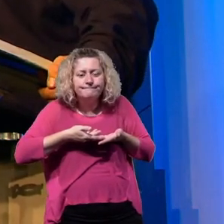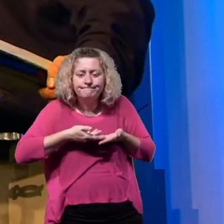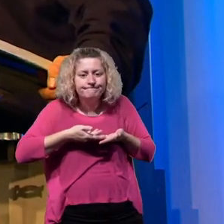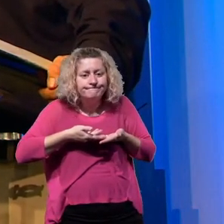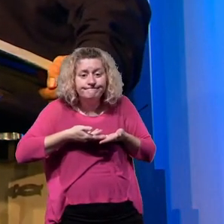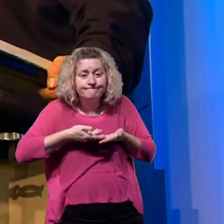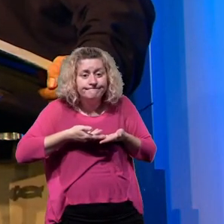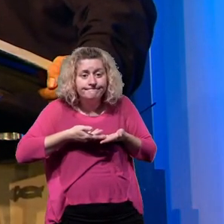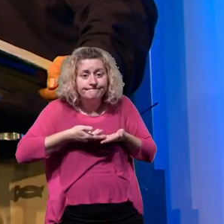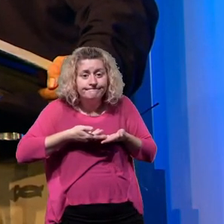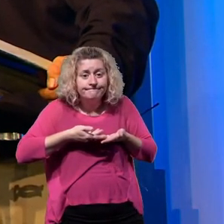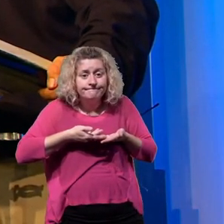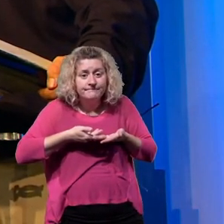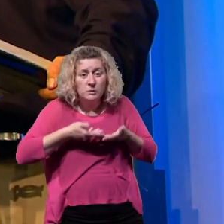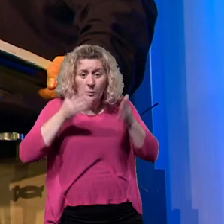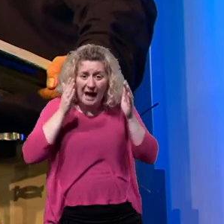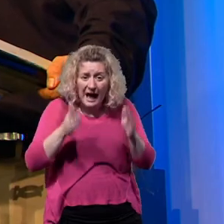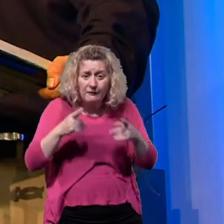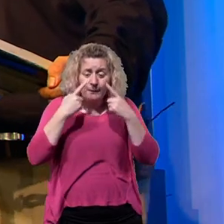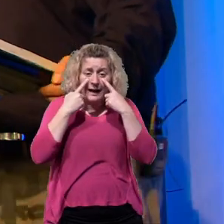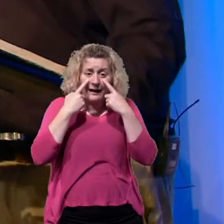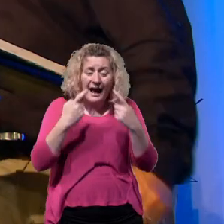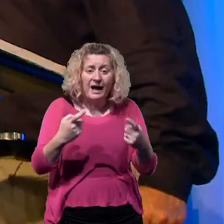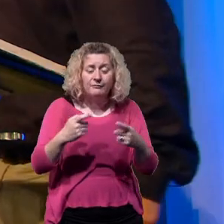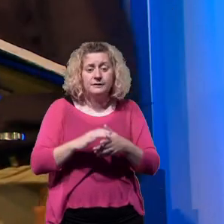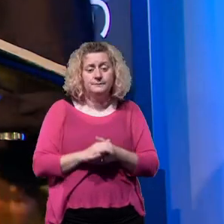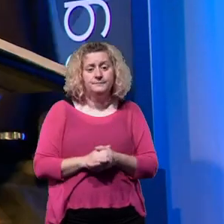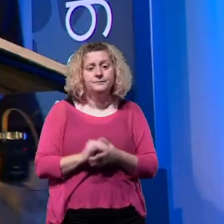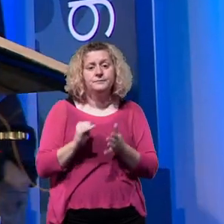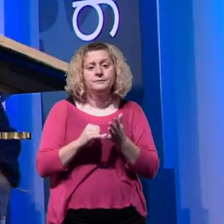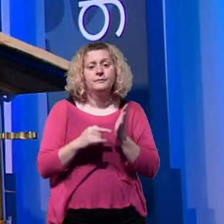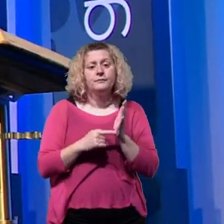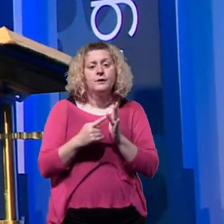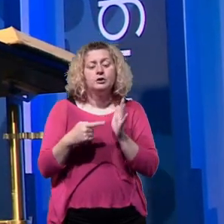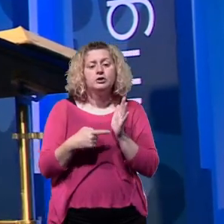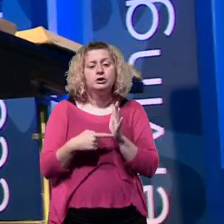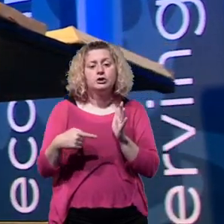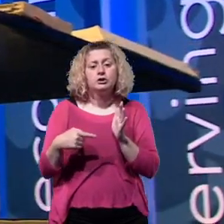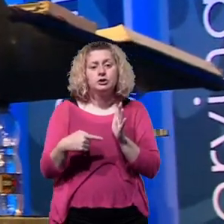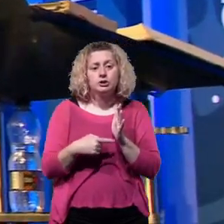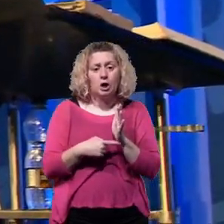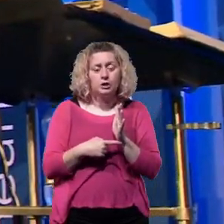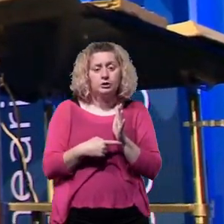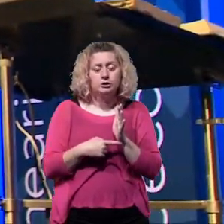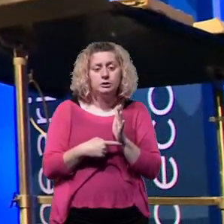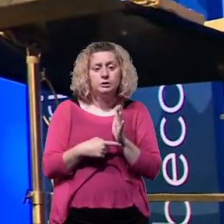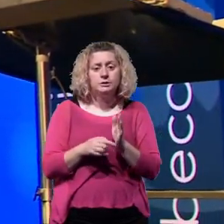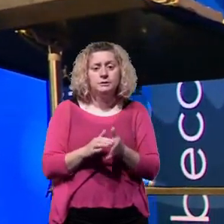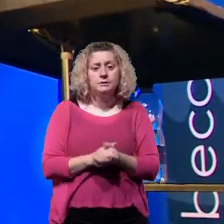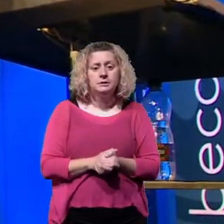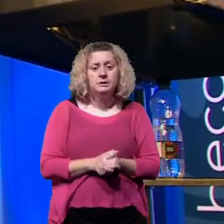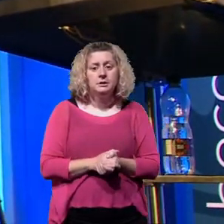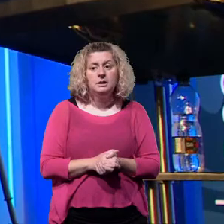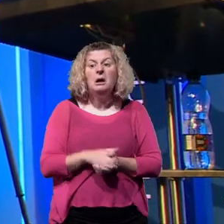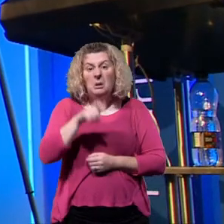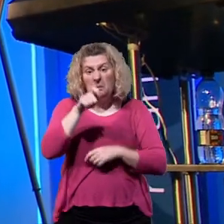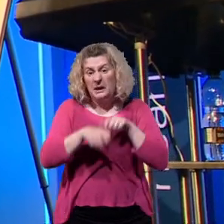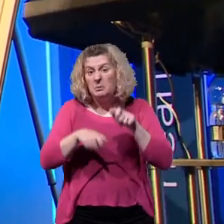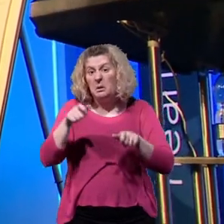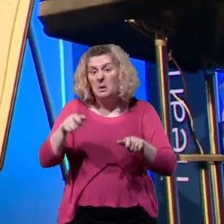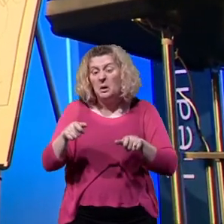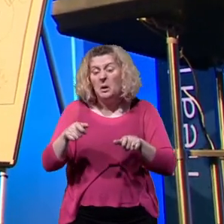And we've just got to be so careful. You know, John Stott, when people queued up at All Souls, and sometimes there'd be an hour's worth of